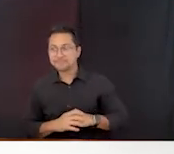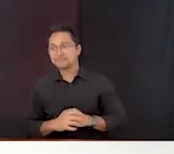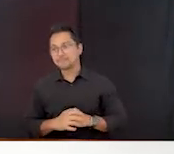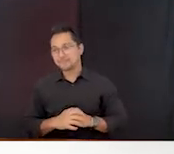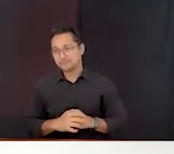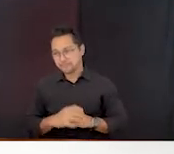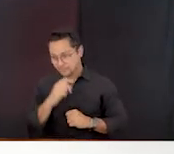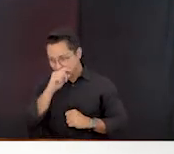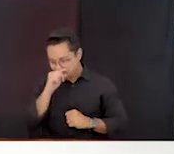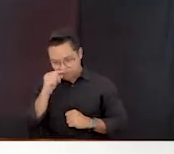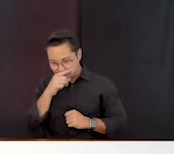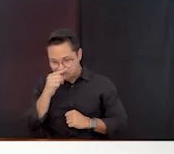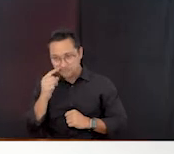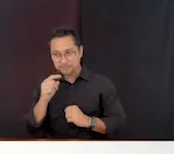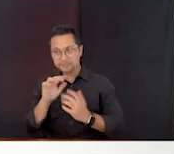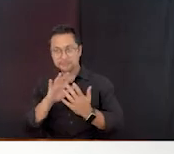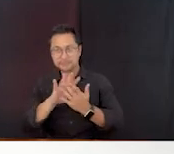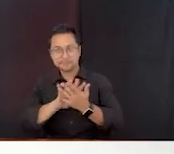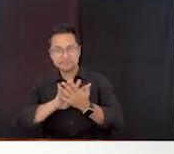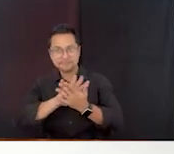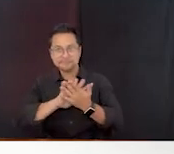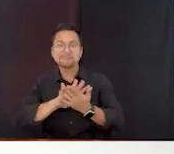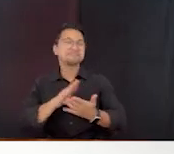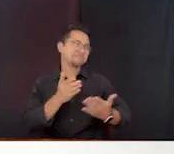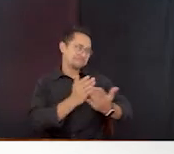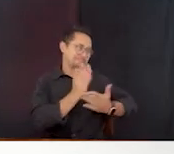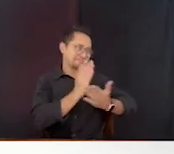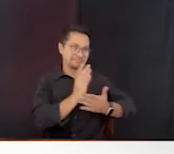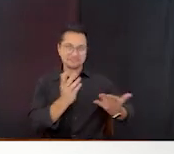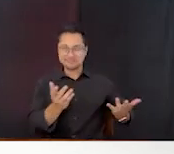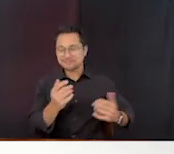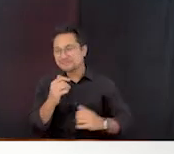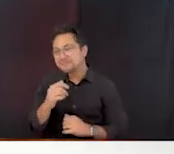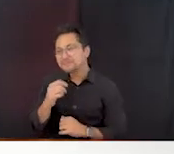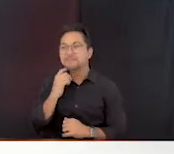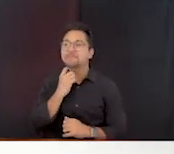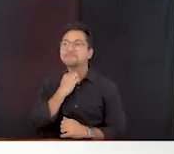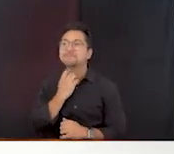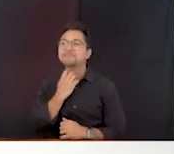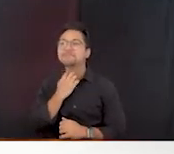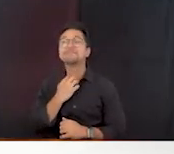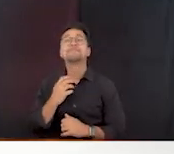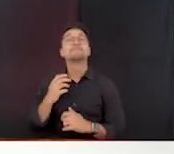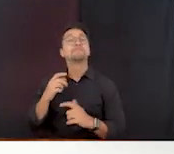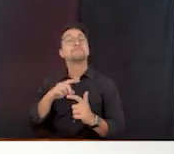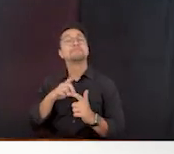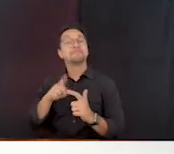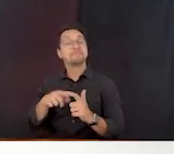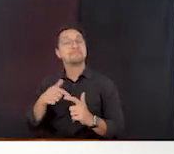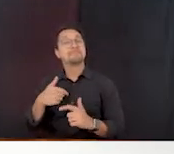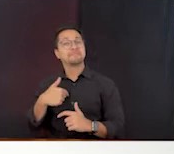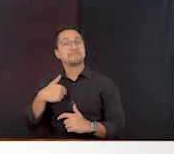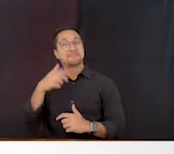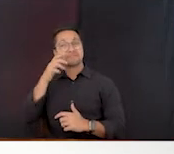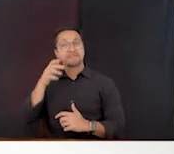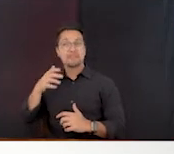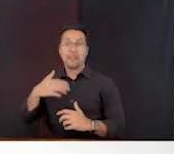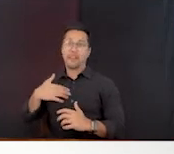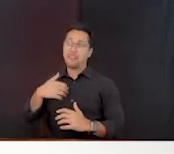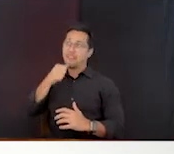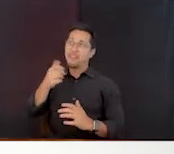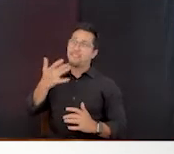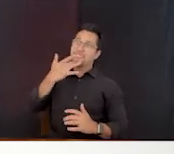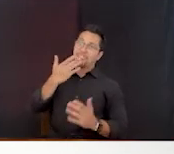All right, and now we have our virtual presenter, so we're going to see if we can get Mira on board so she can introduce